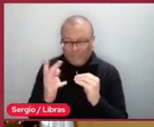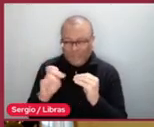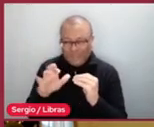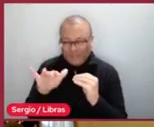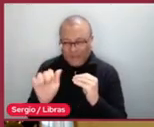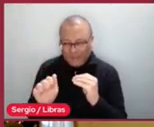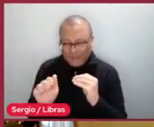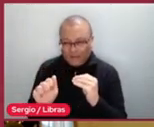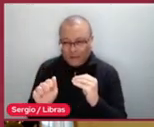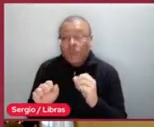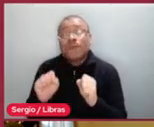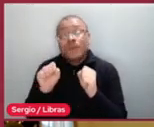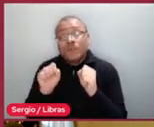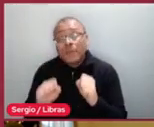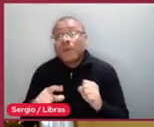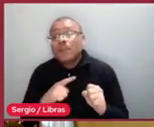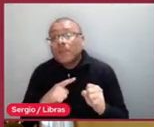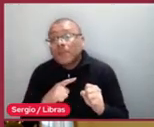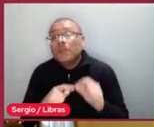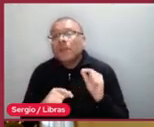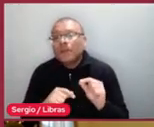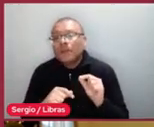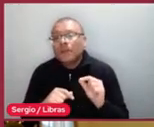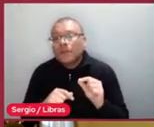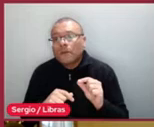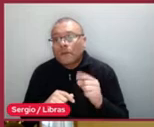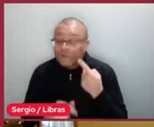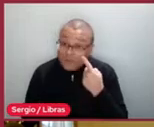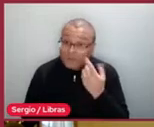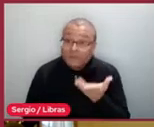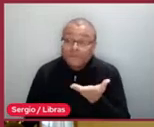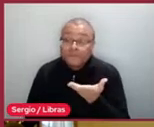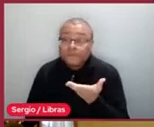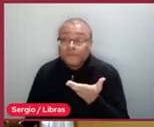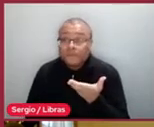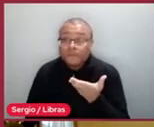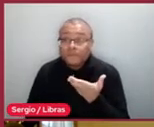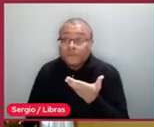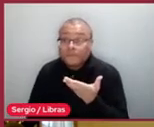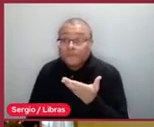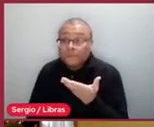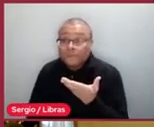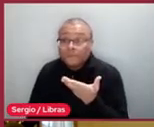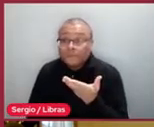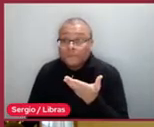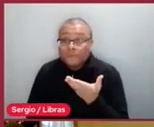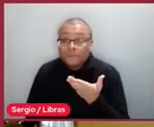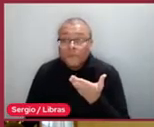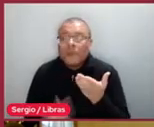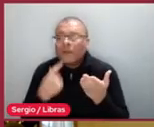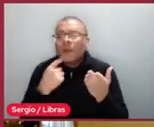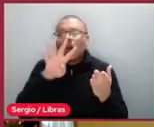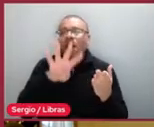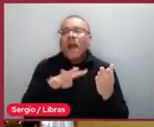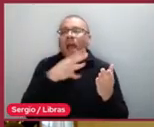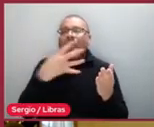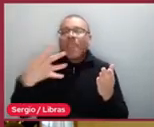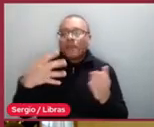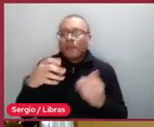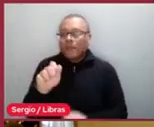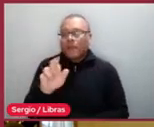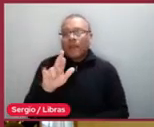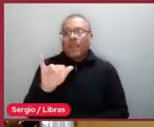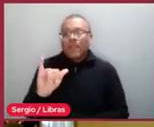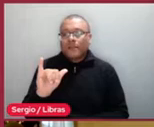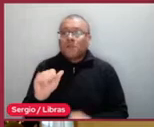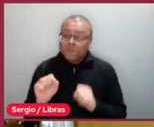can derive, let's say, an array. And this array contains the first